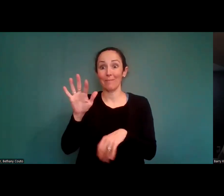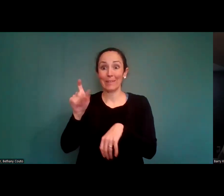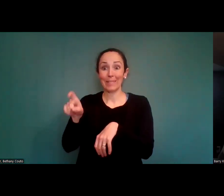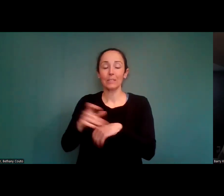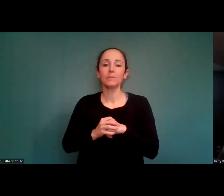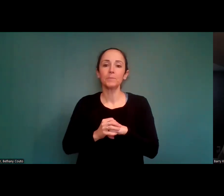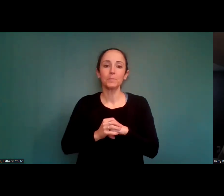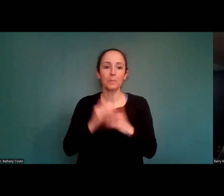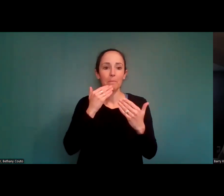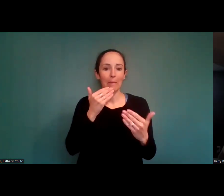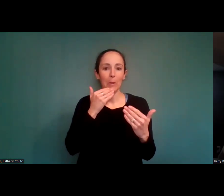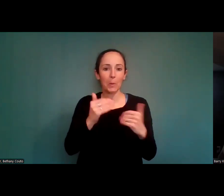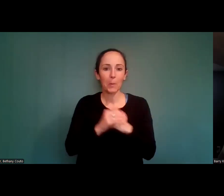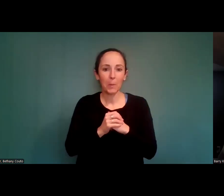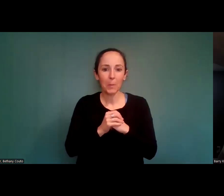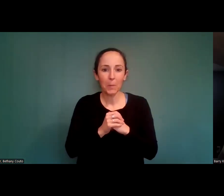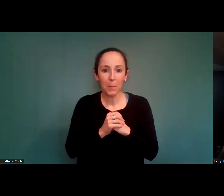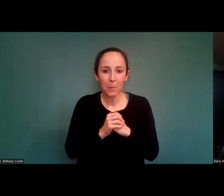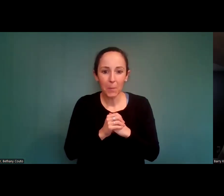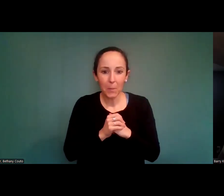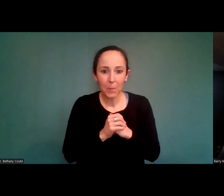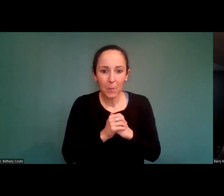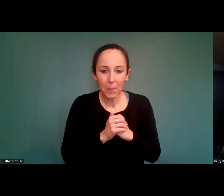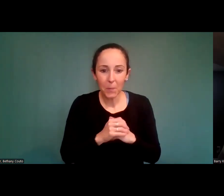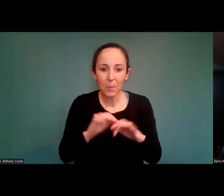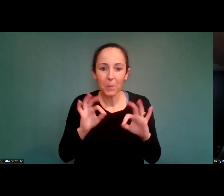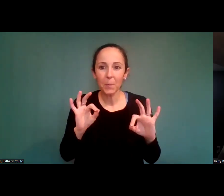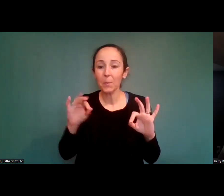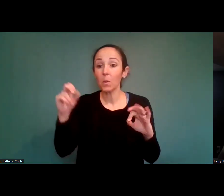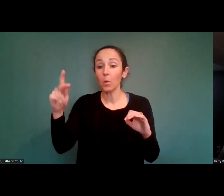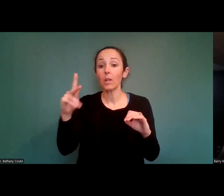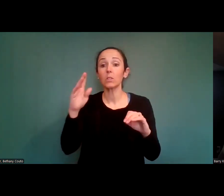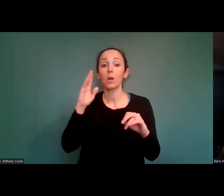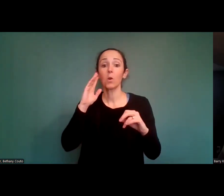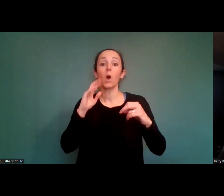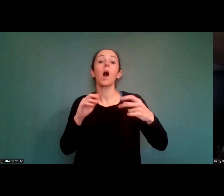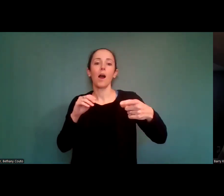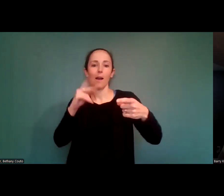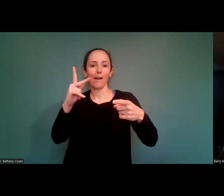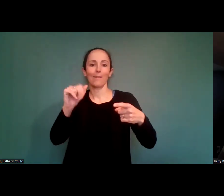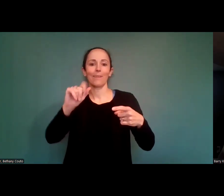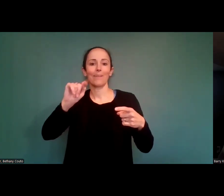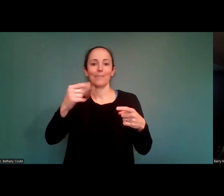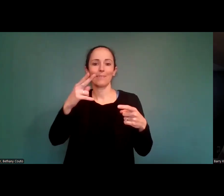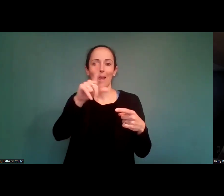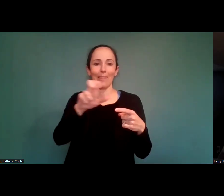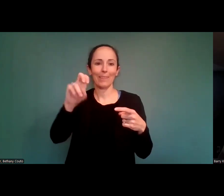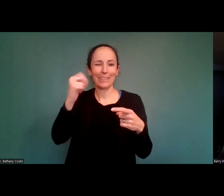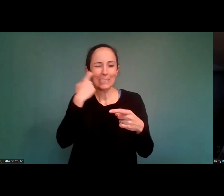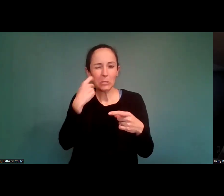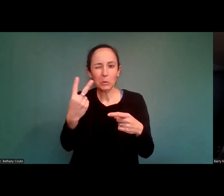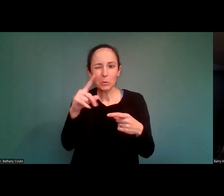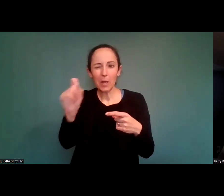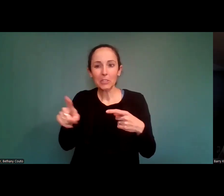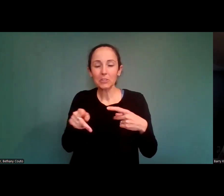Peggy. That part of it too. So you'll see the 2 questions that Kathleen dropped in there, and then facilitators